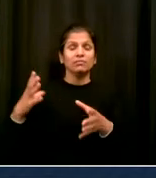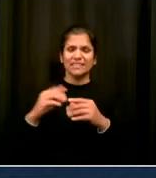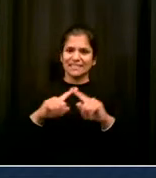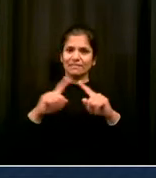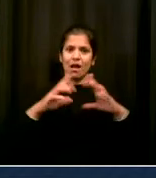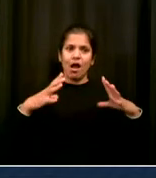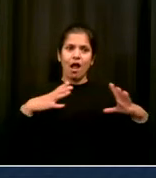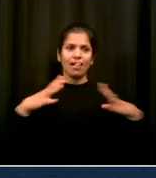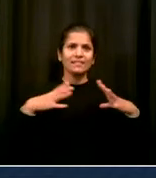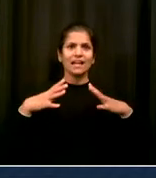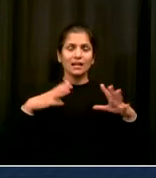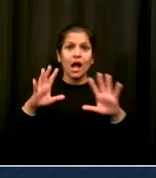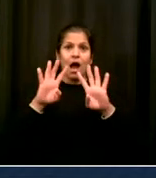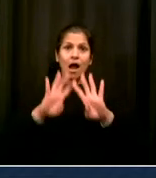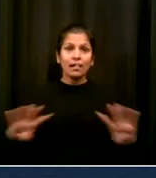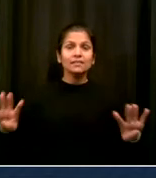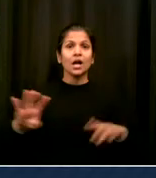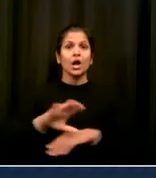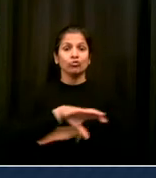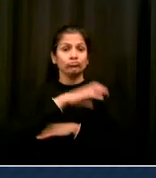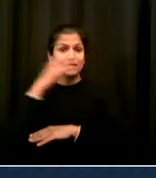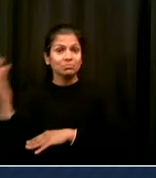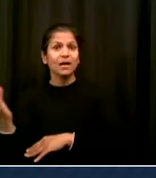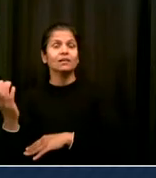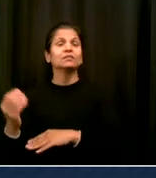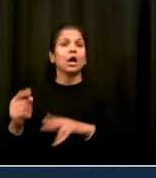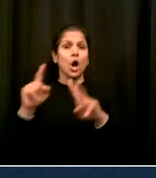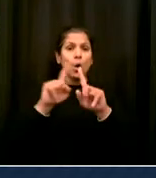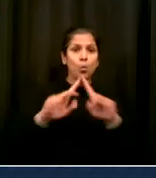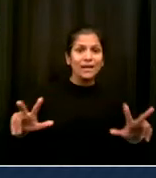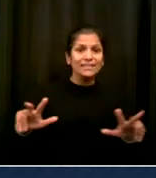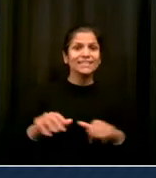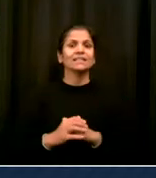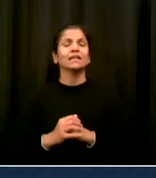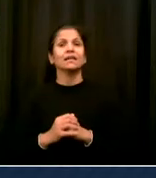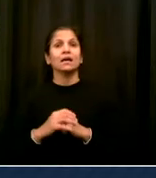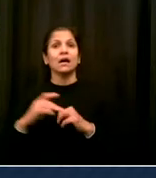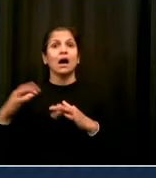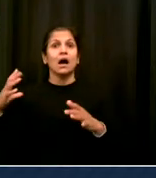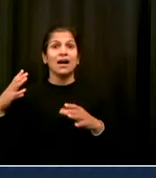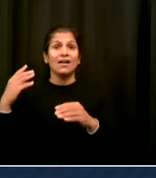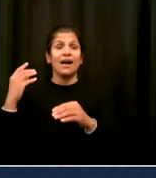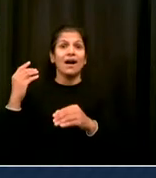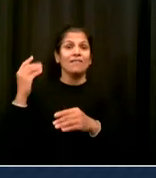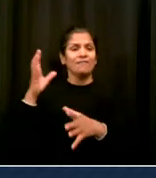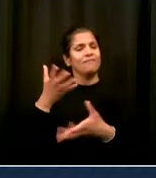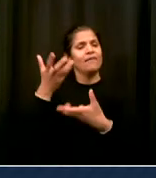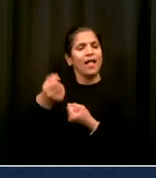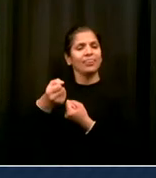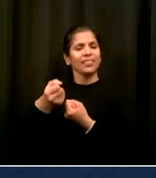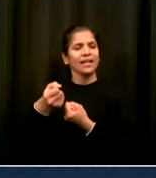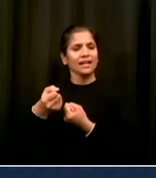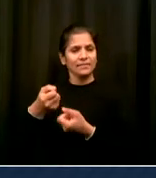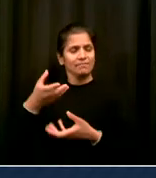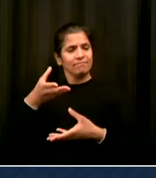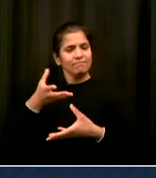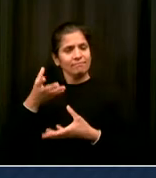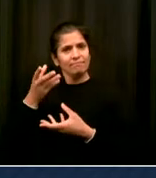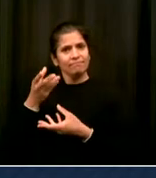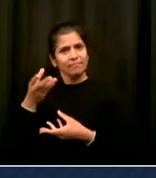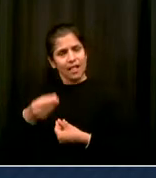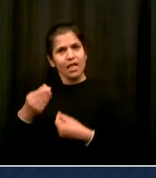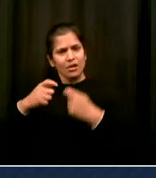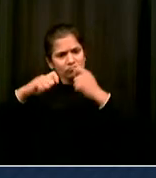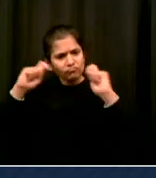people have celebrated so many times when people restored faith and hope. And we, of course, are looking forward to tonight and tomorrow,